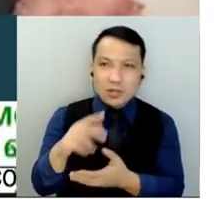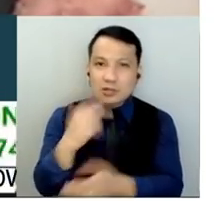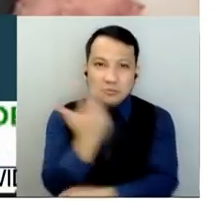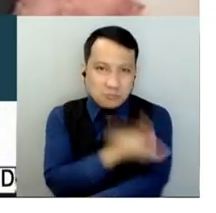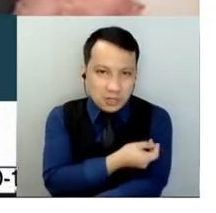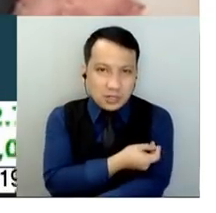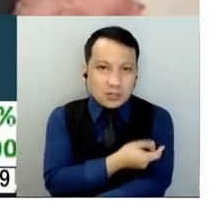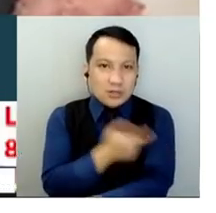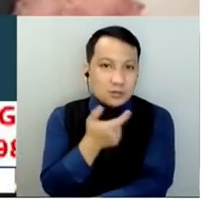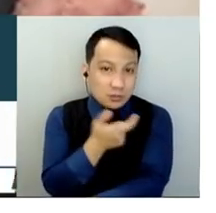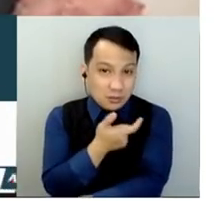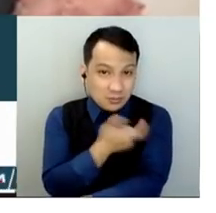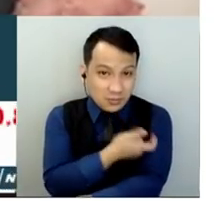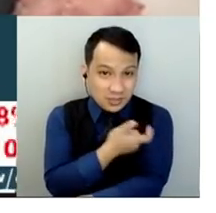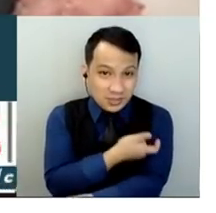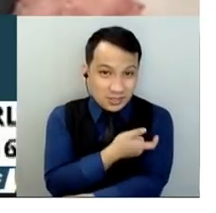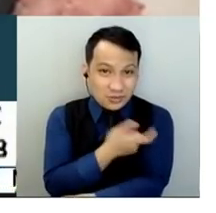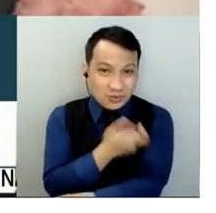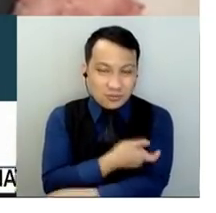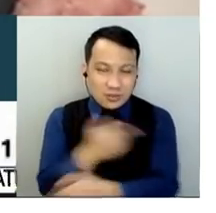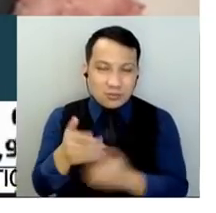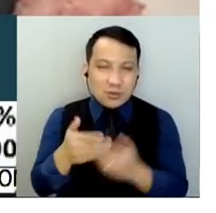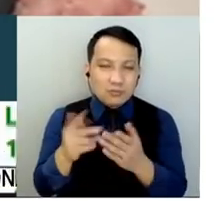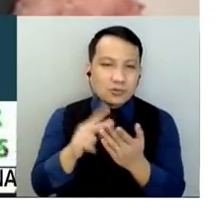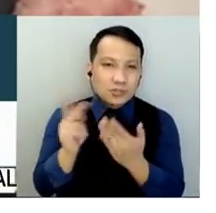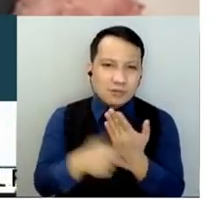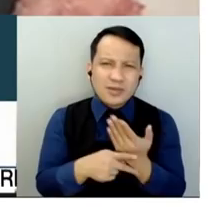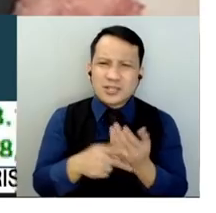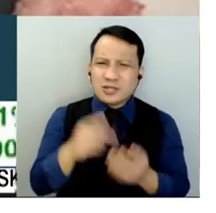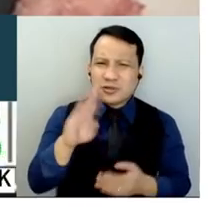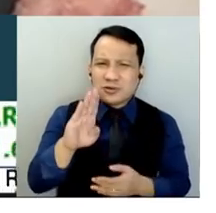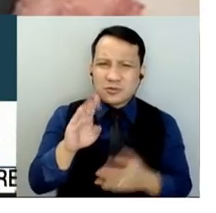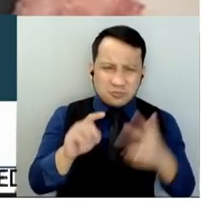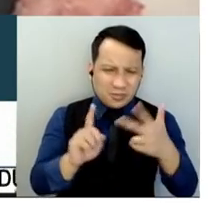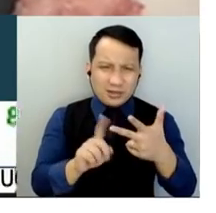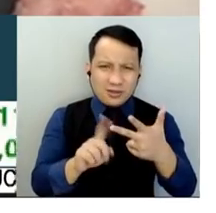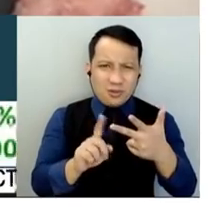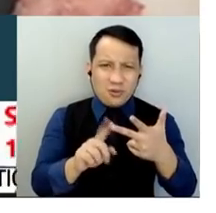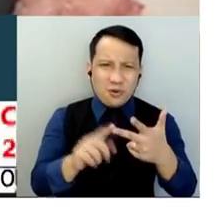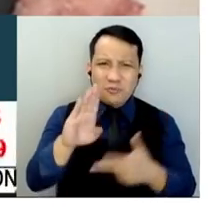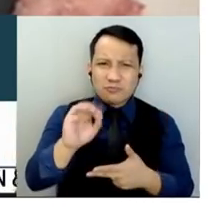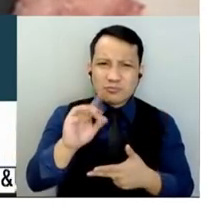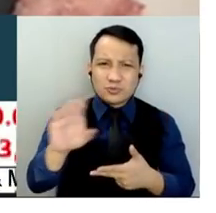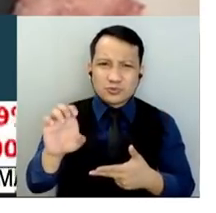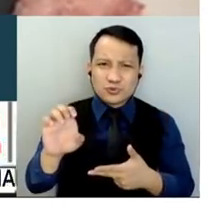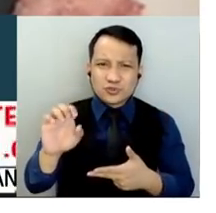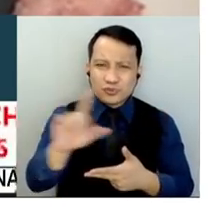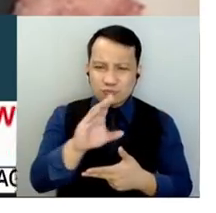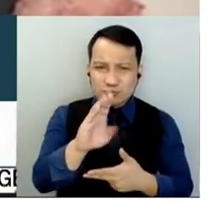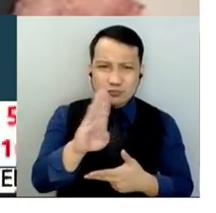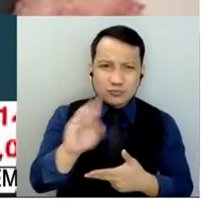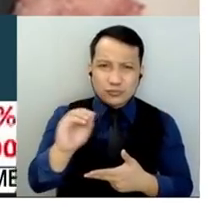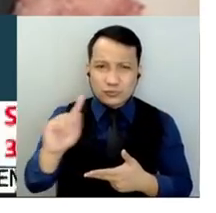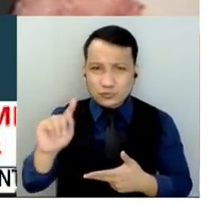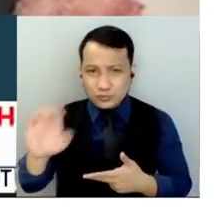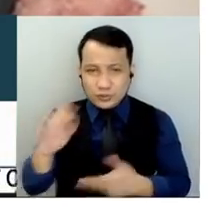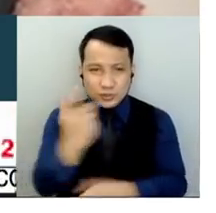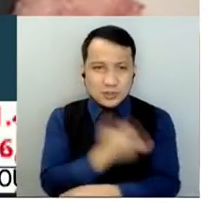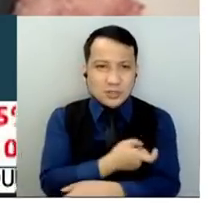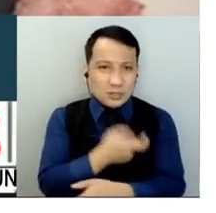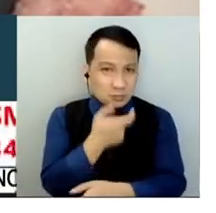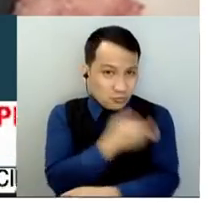at this point in time, it's your booster program. And one of the things which caught my attention in yesterday's presentation was